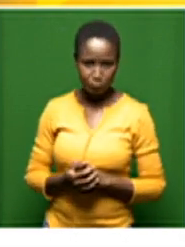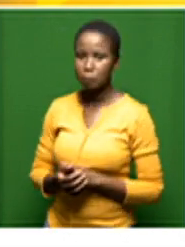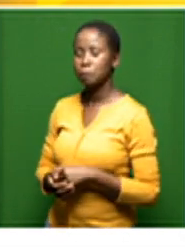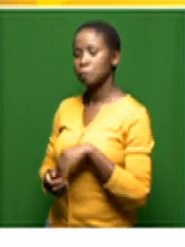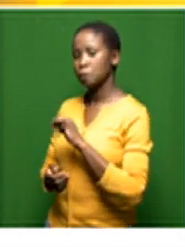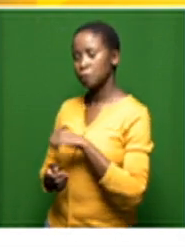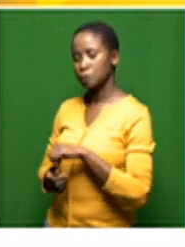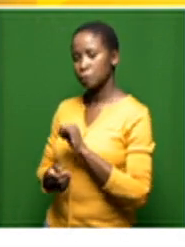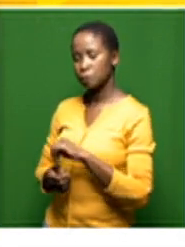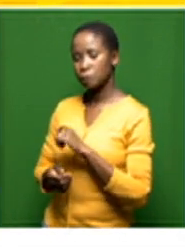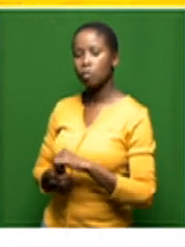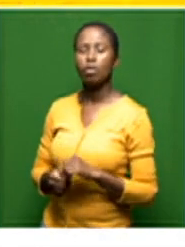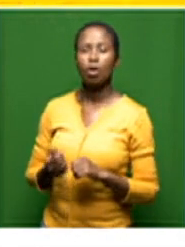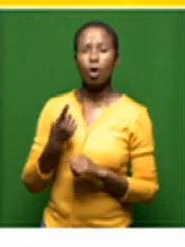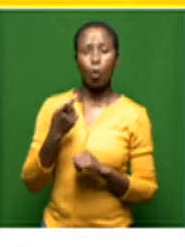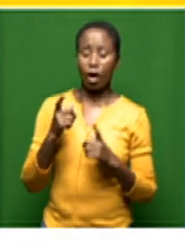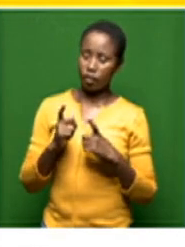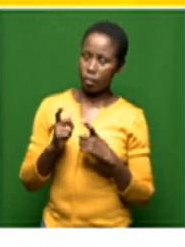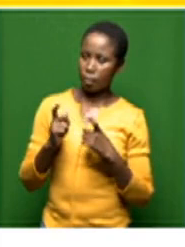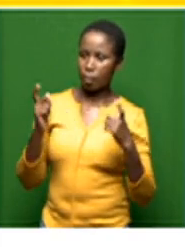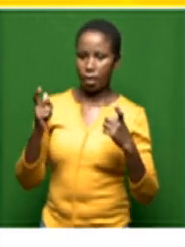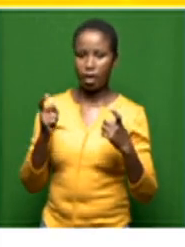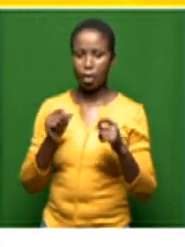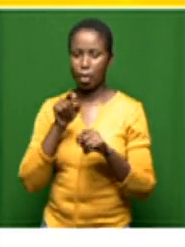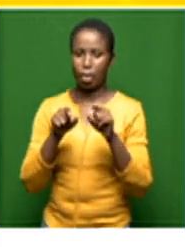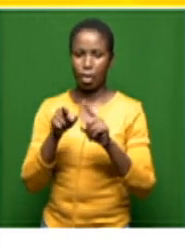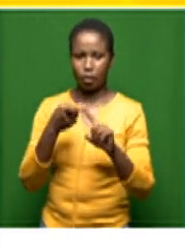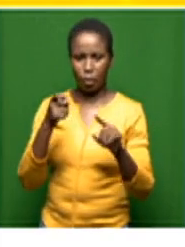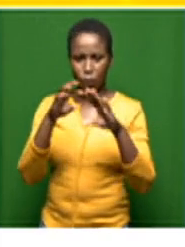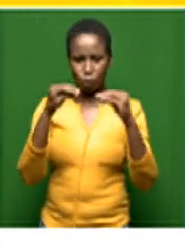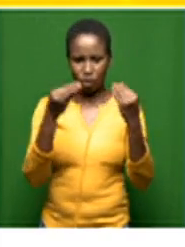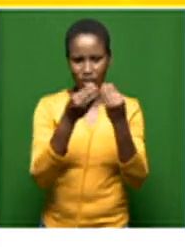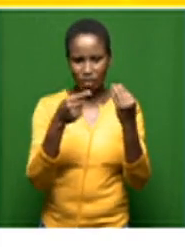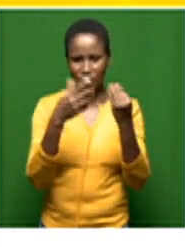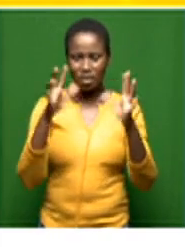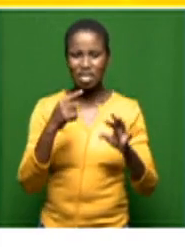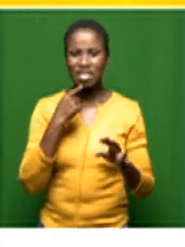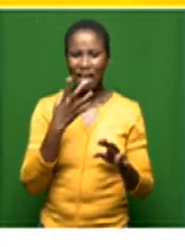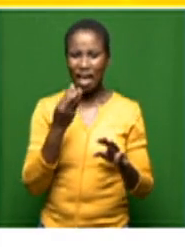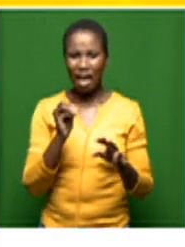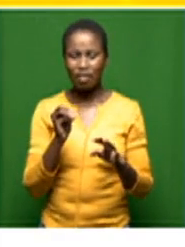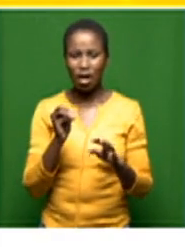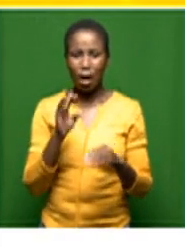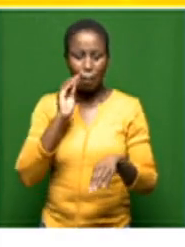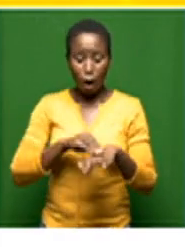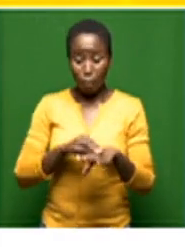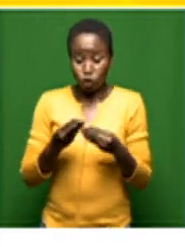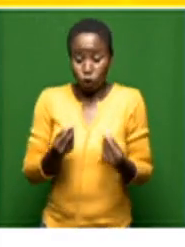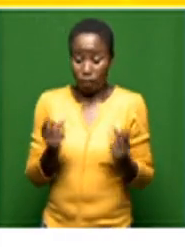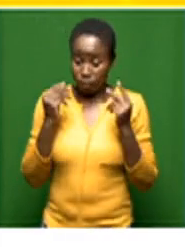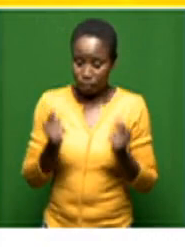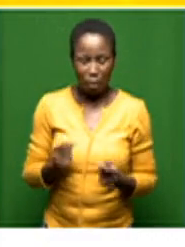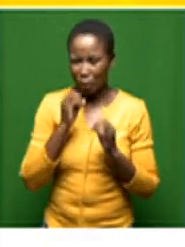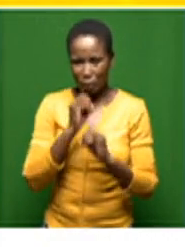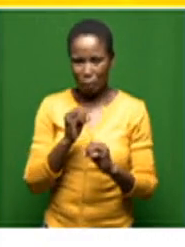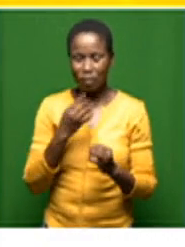of the criticisms that the organisation has faced is that they've had a very, very slow reaction to the problems in the